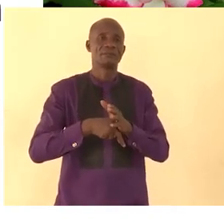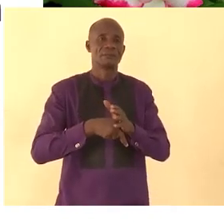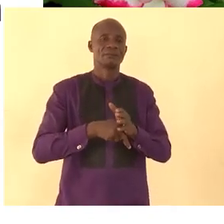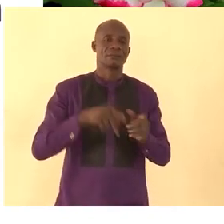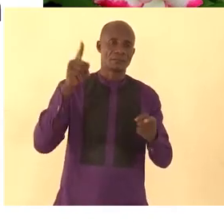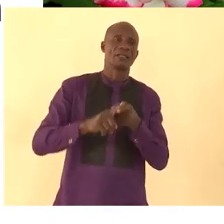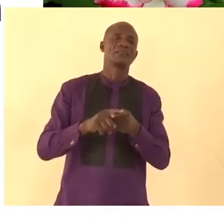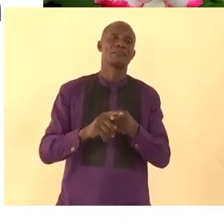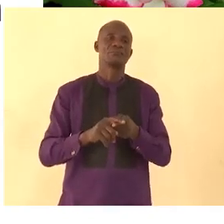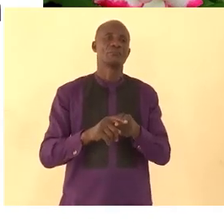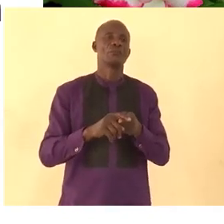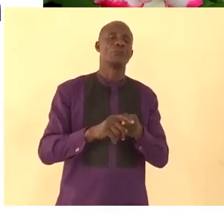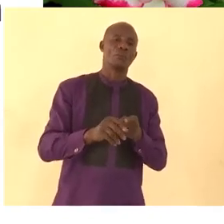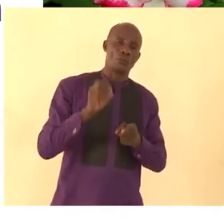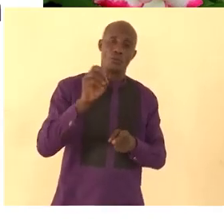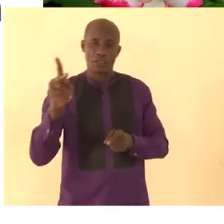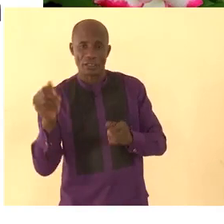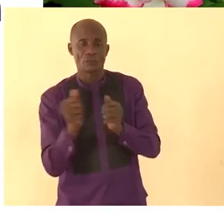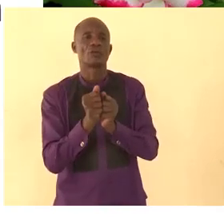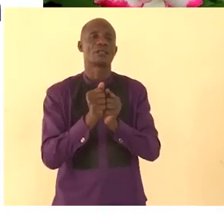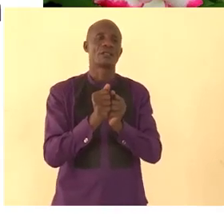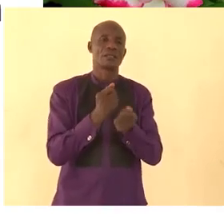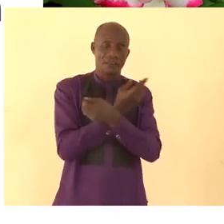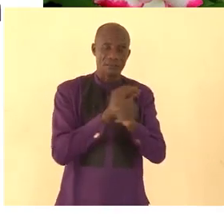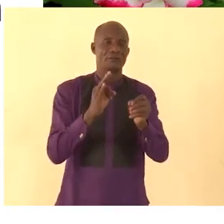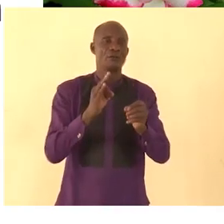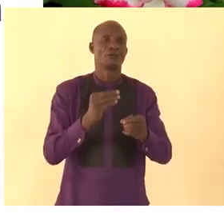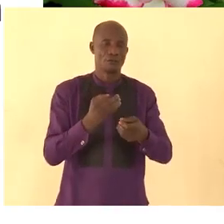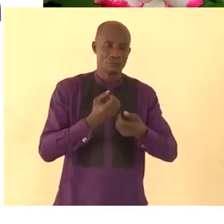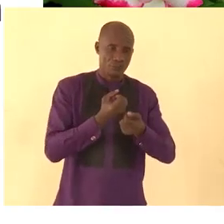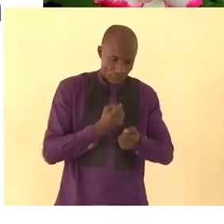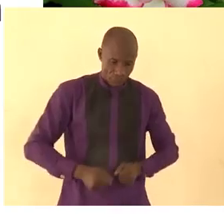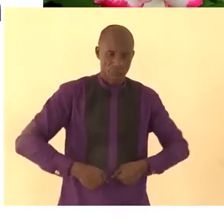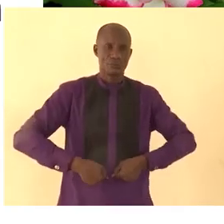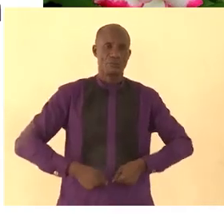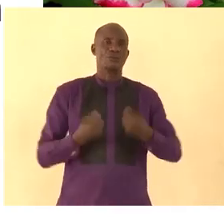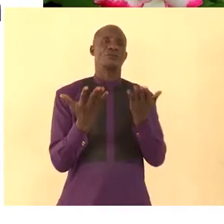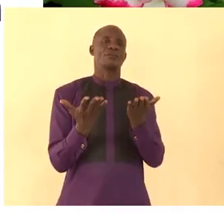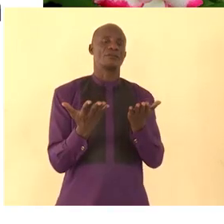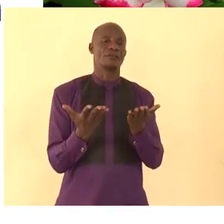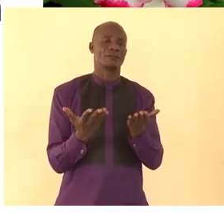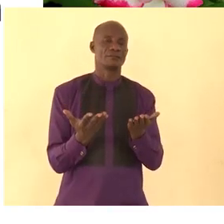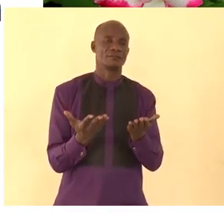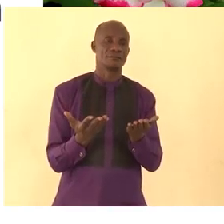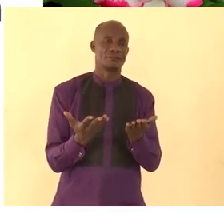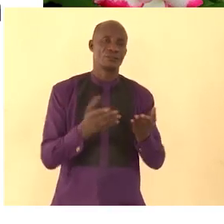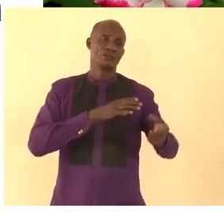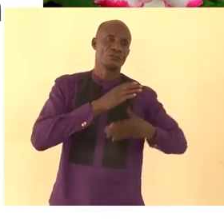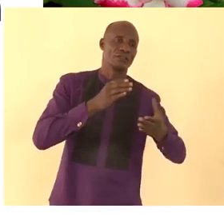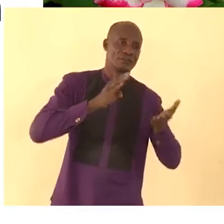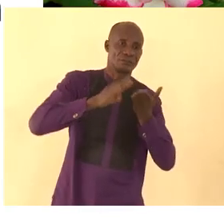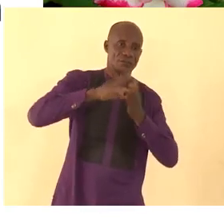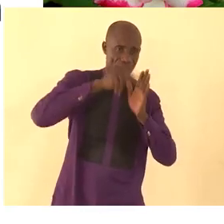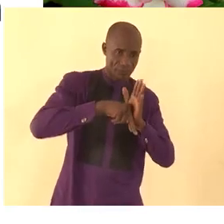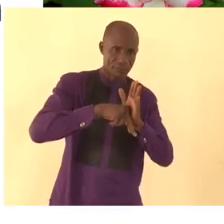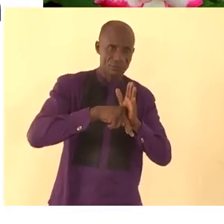and ethos of the kingdom, which are sacrificial love, service and humility, and purity and compassion,